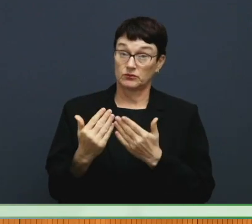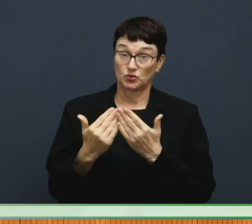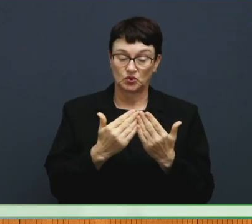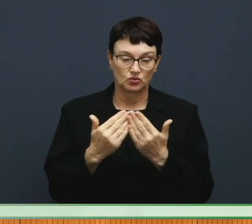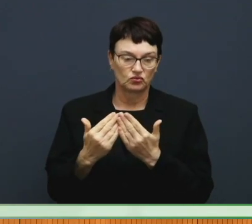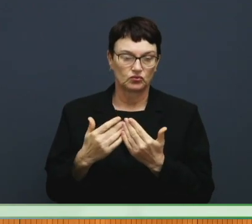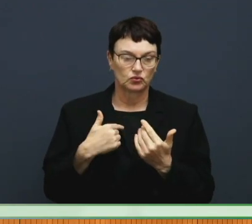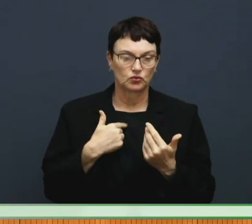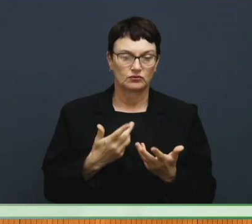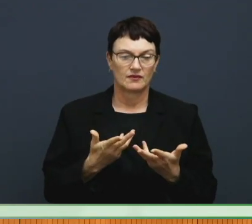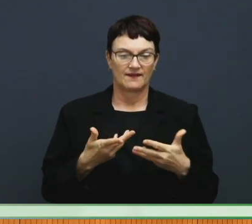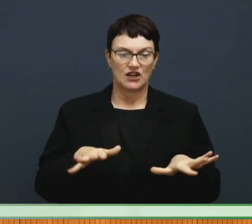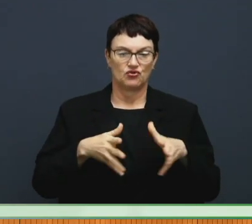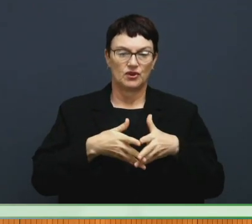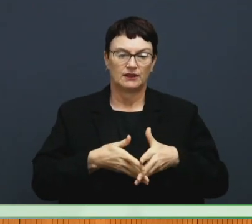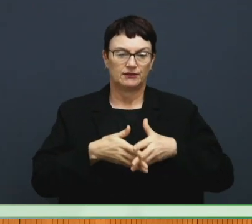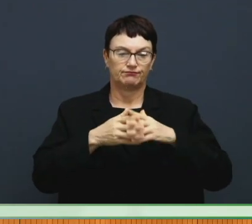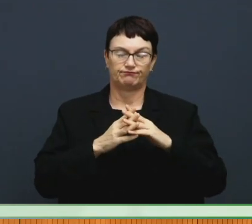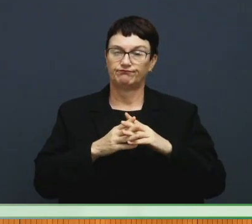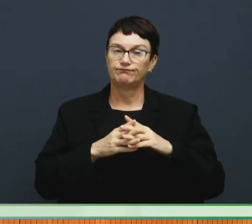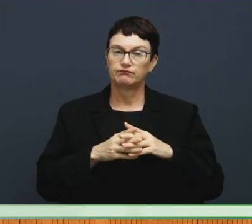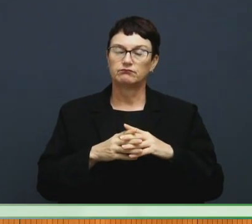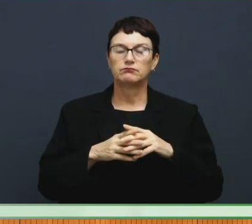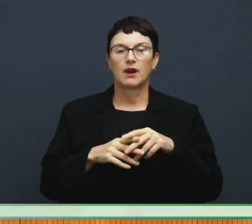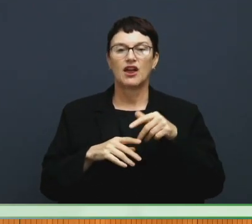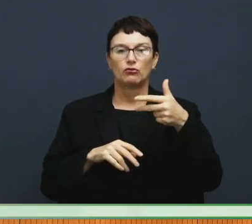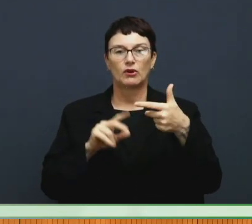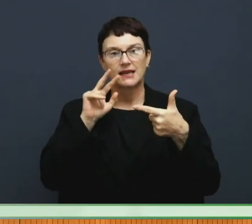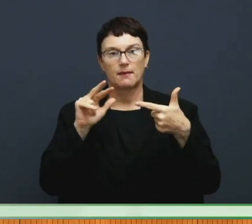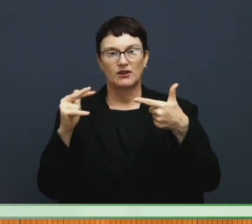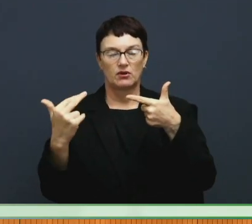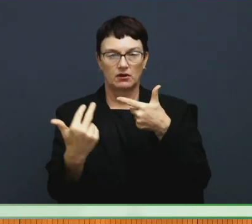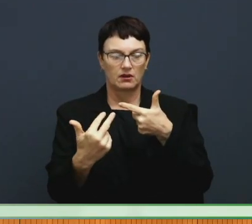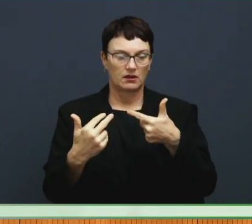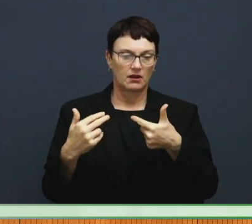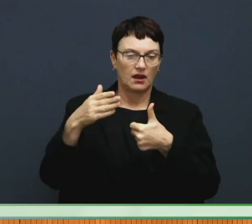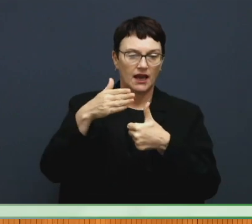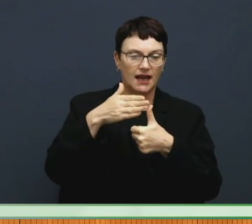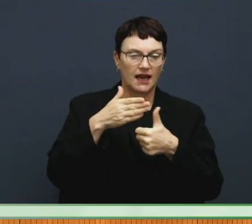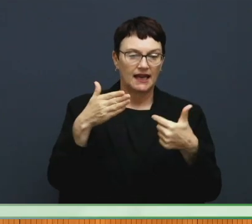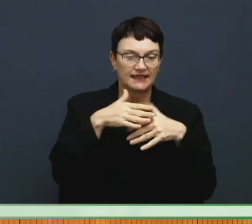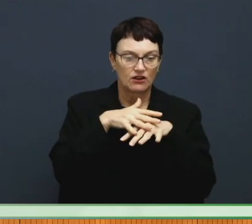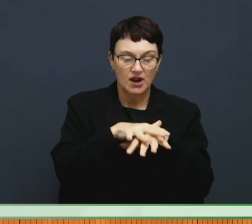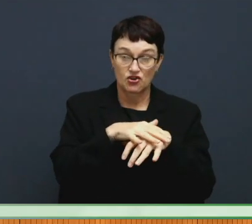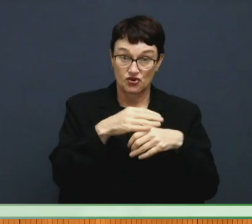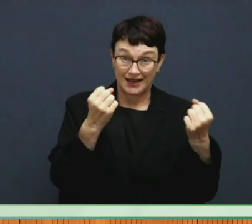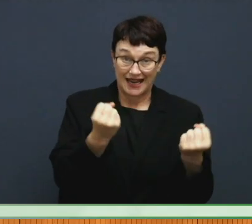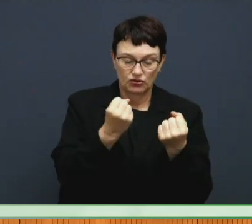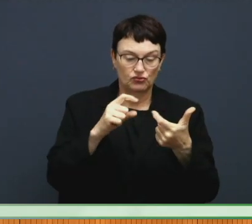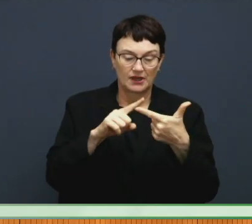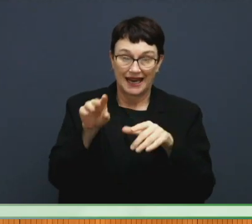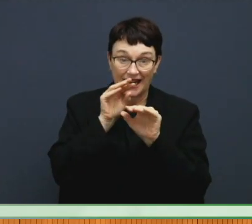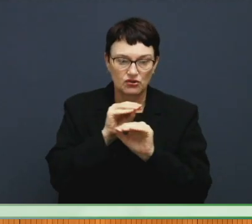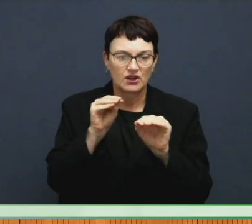3-dimensional integrated industry education integration ecosystem and built a 4-chain cultivation system